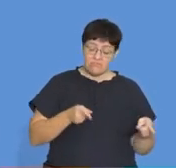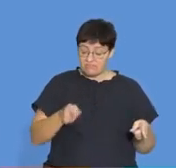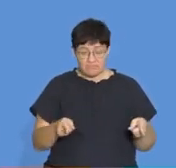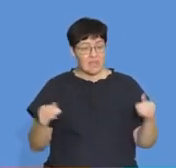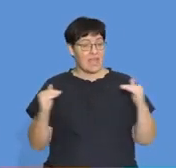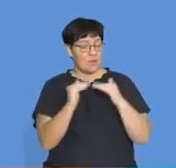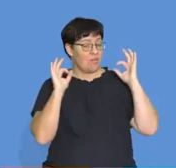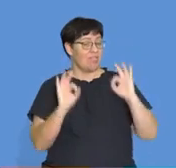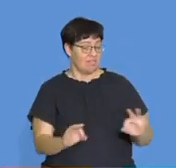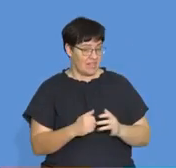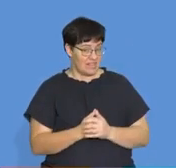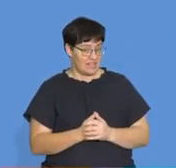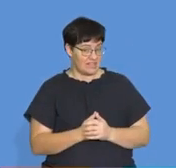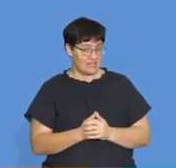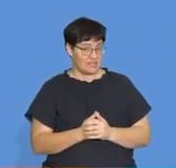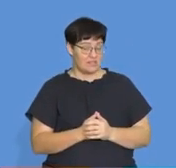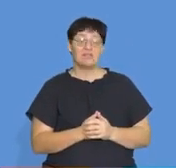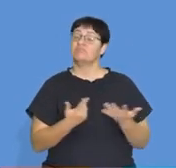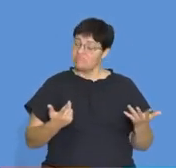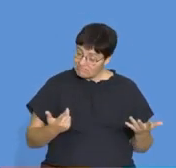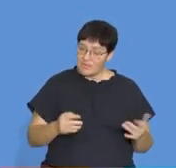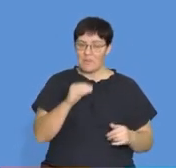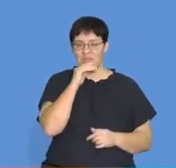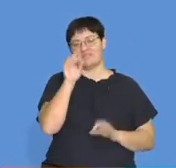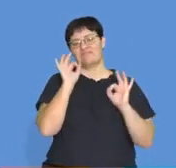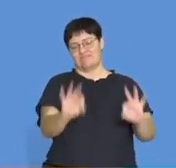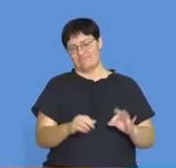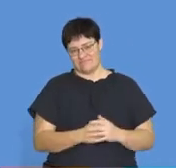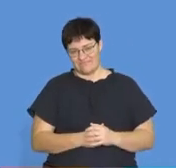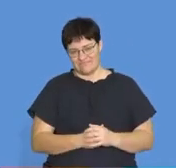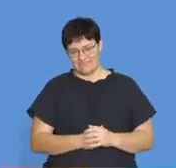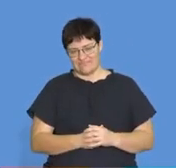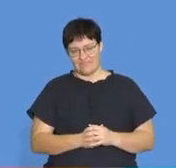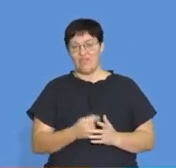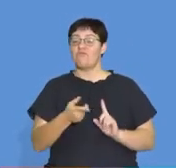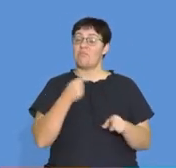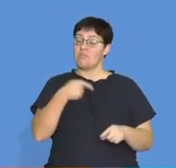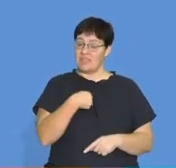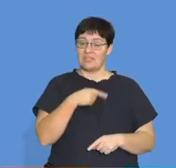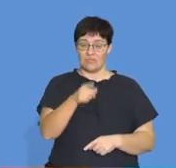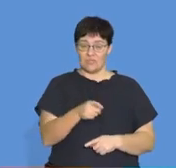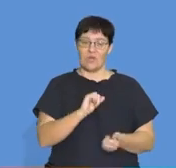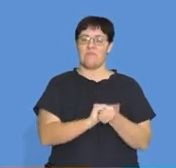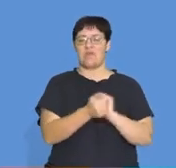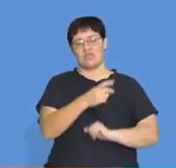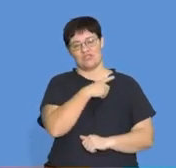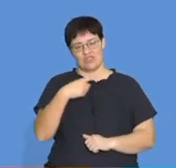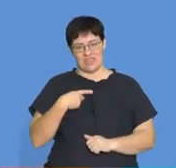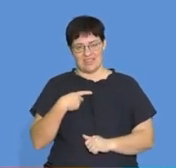the right-hand side. If it is, then it means your answer is correct. From me to you, the Maths Doctor,